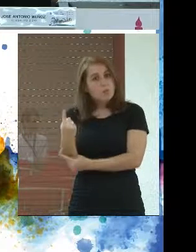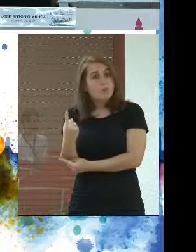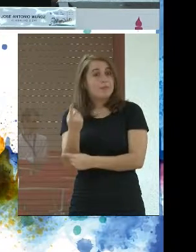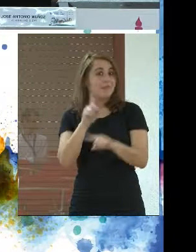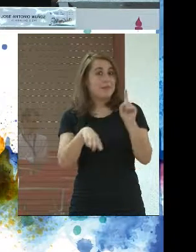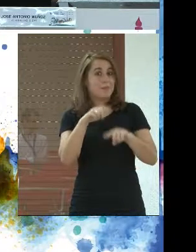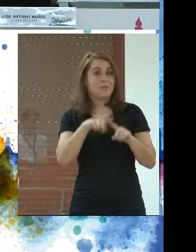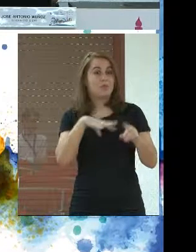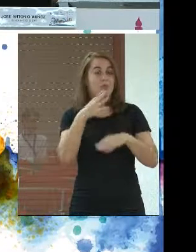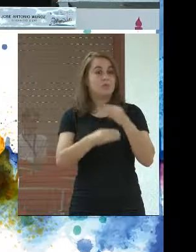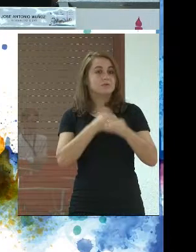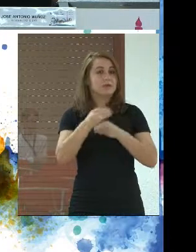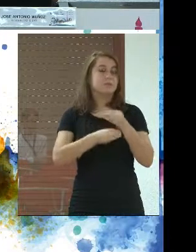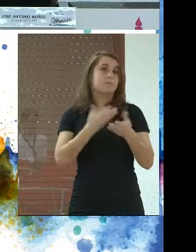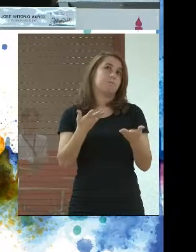it so that